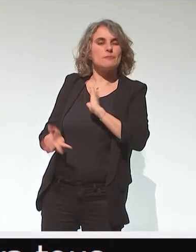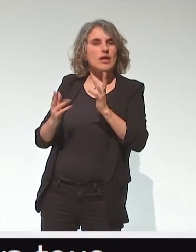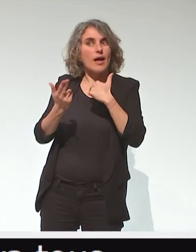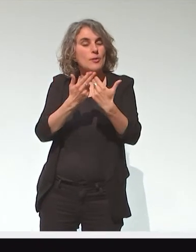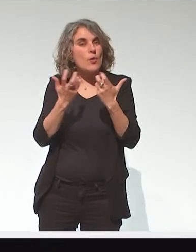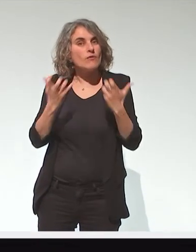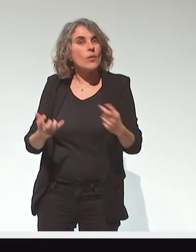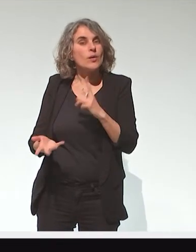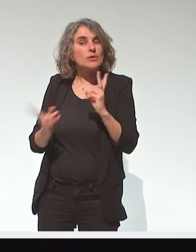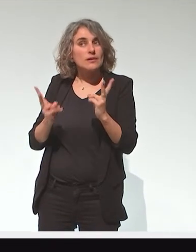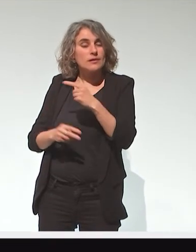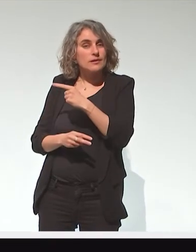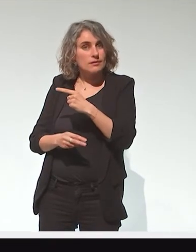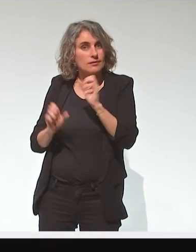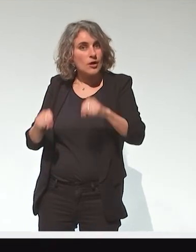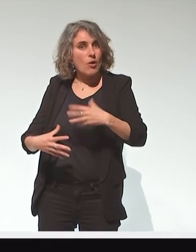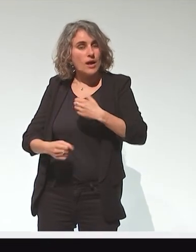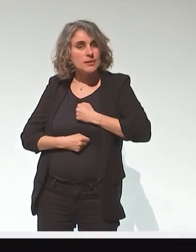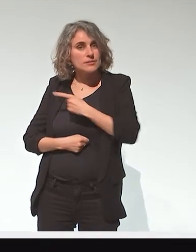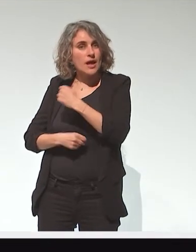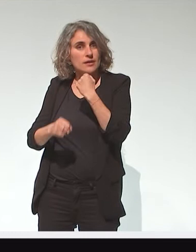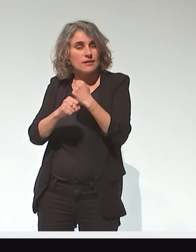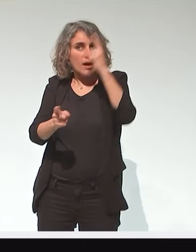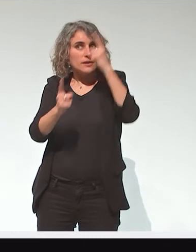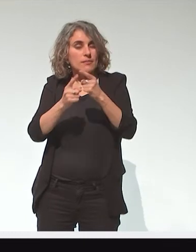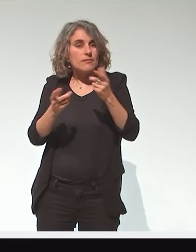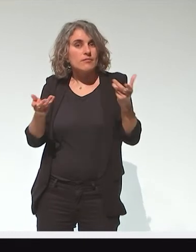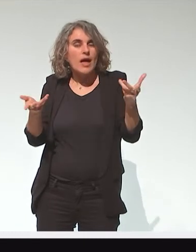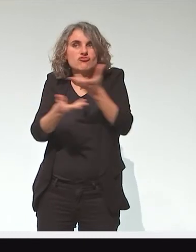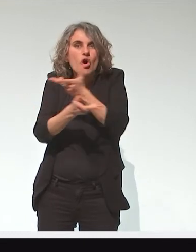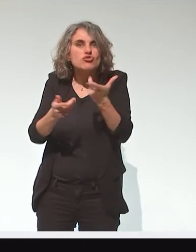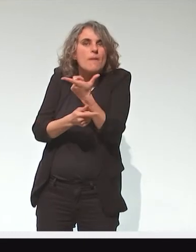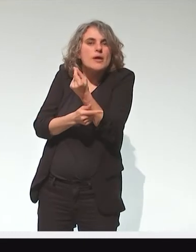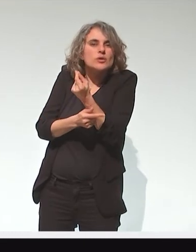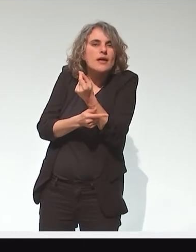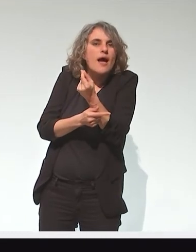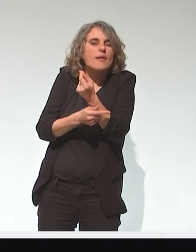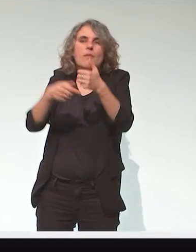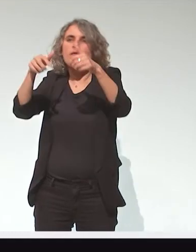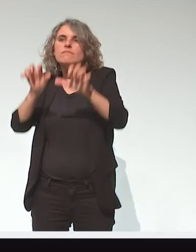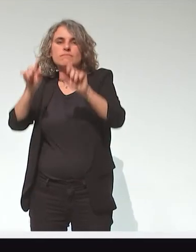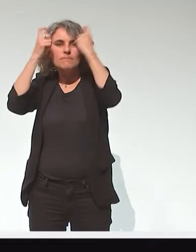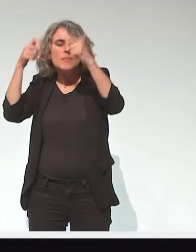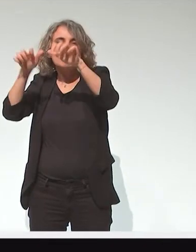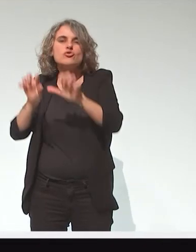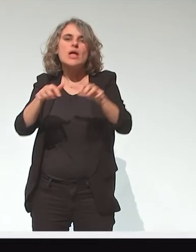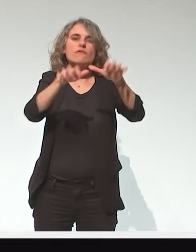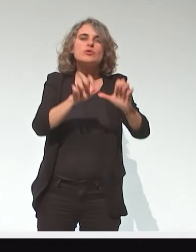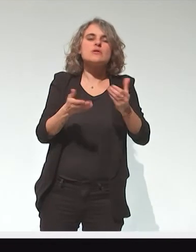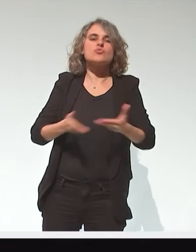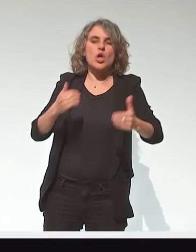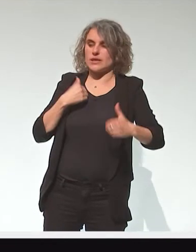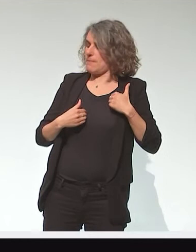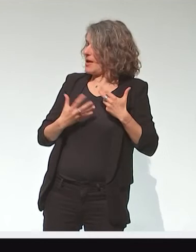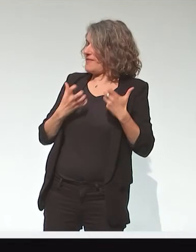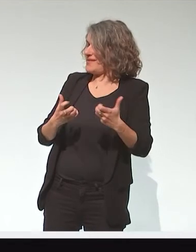Louis referred to Belgium. I don't know whether Belgium would agree to work on that partnership among civil